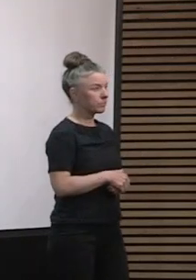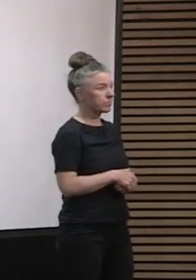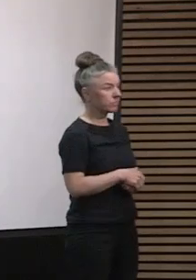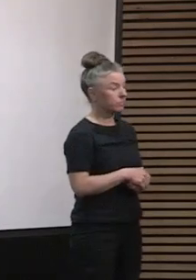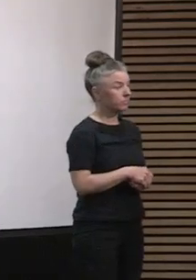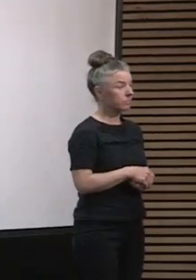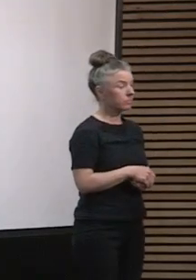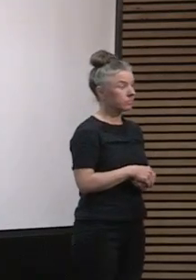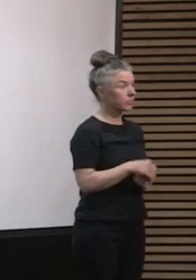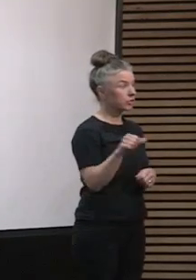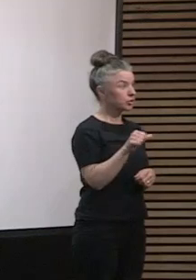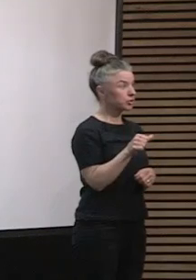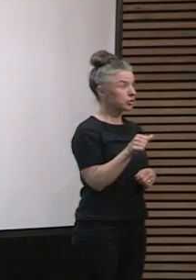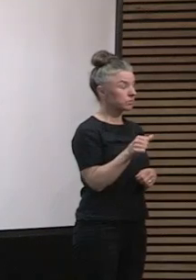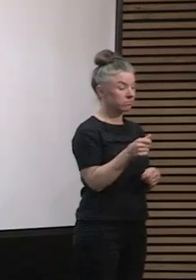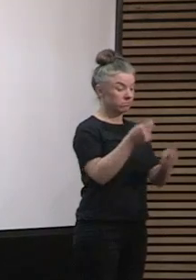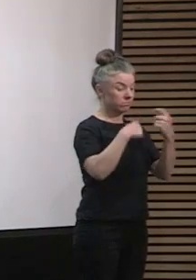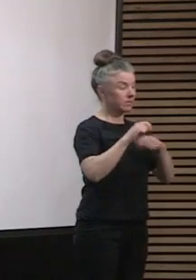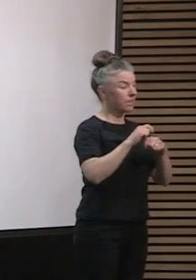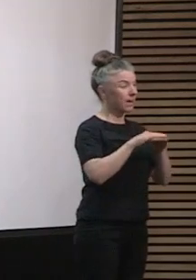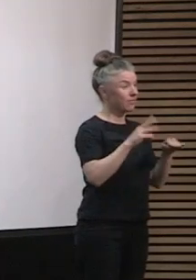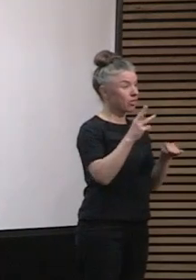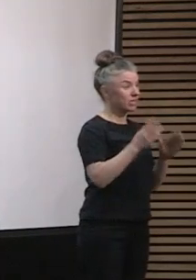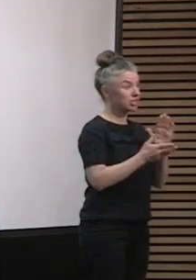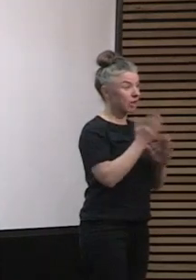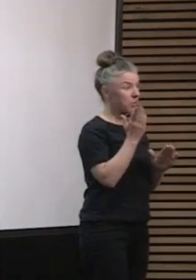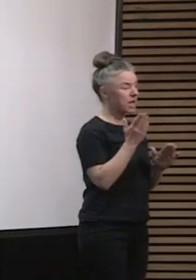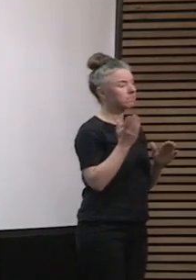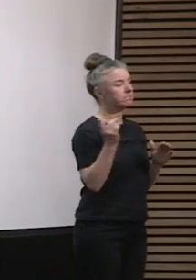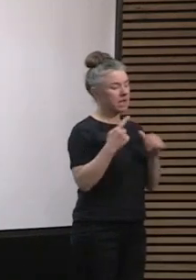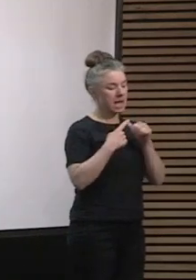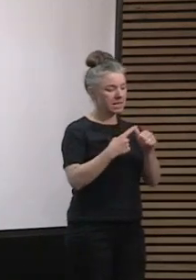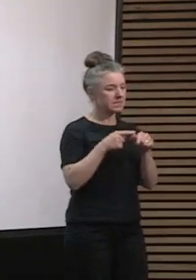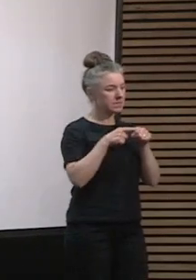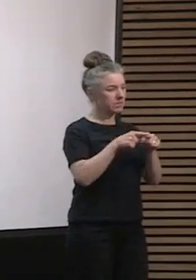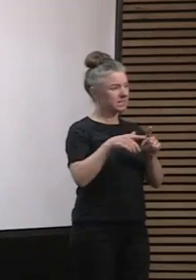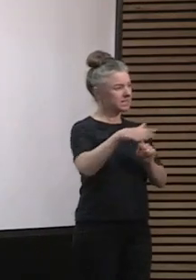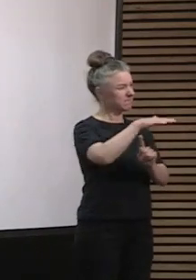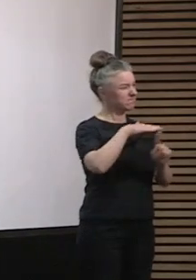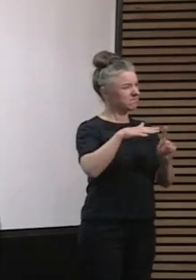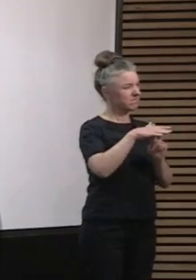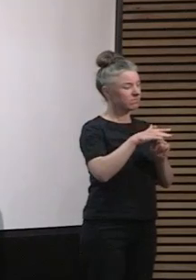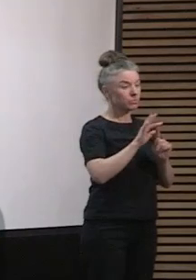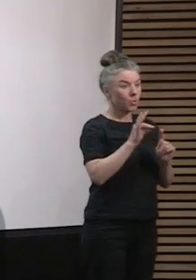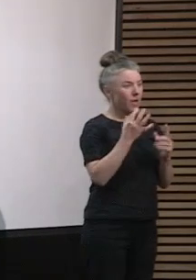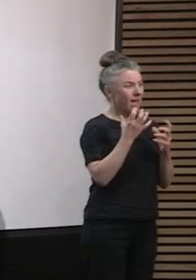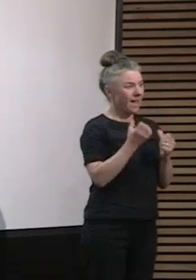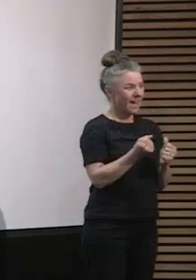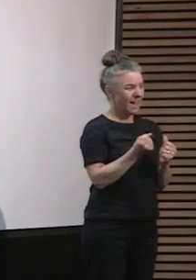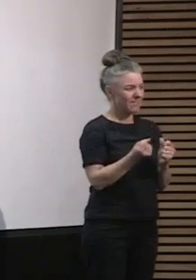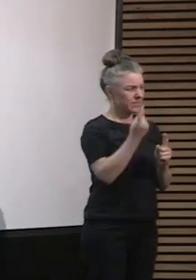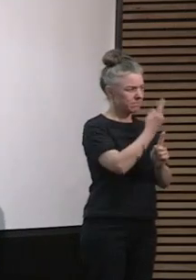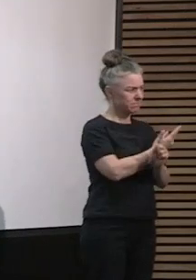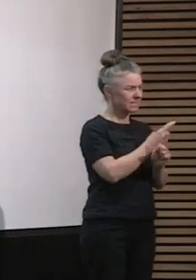be level three immediately? Again, very much depending on the scenario, because at the moment what we have is we don't have the beginning of the chain, which creates much